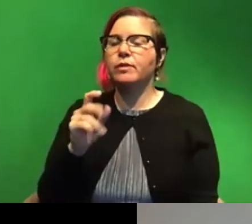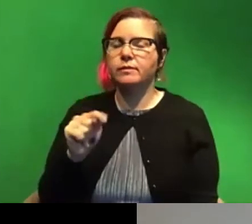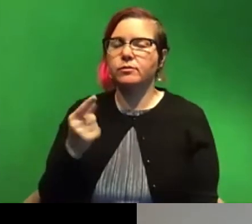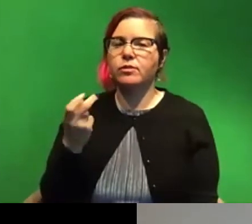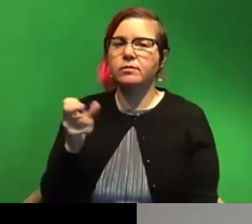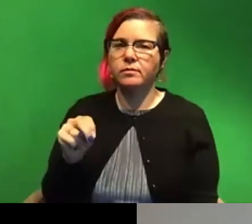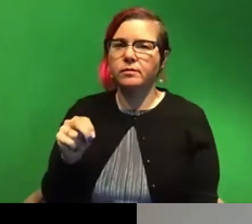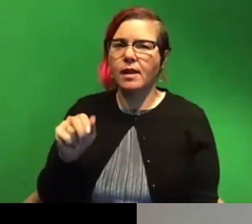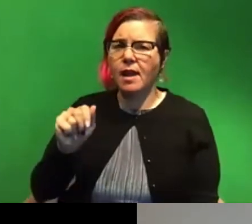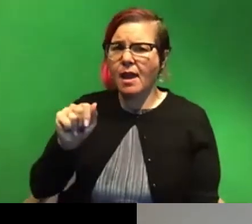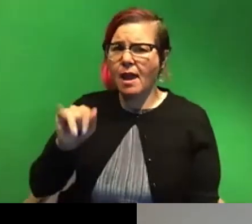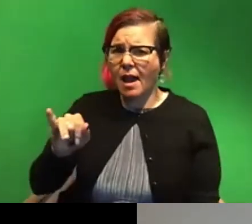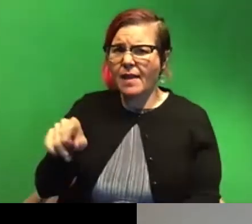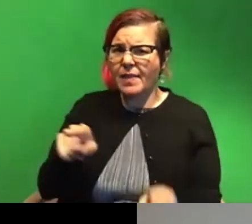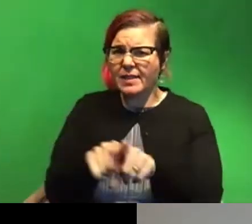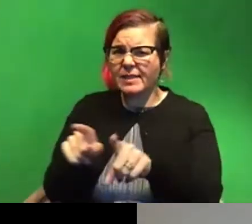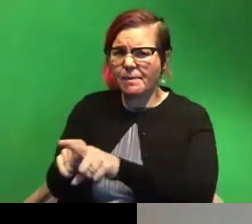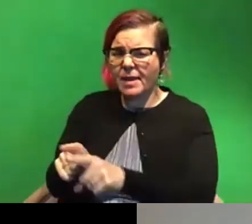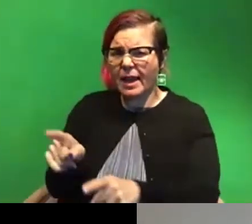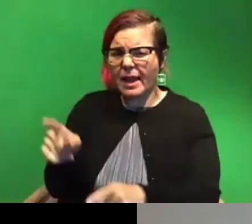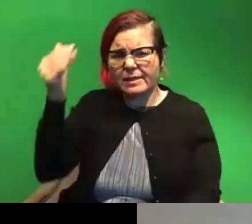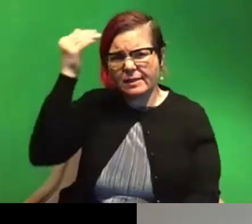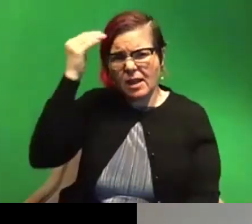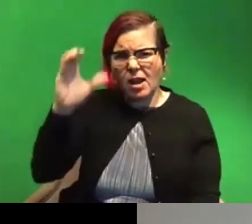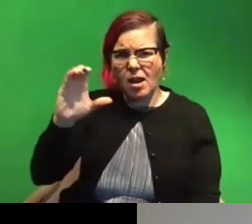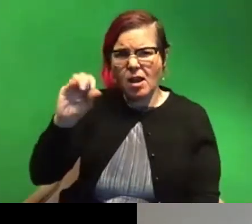is AI the same thing as consciousness, or is it different?